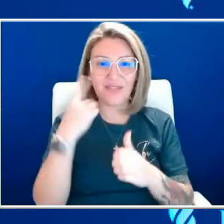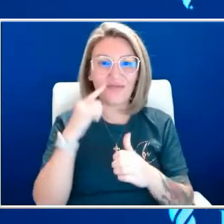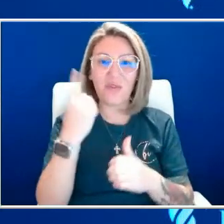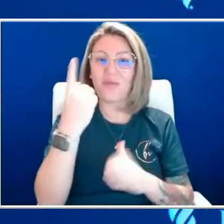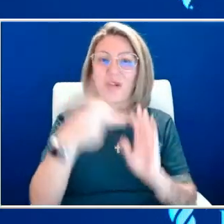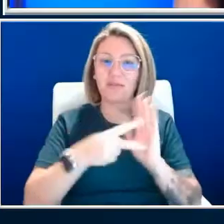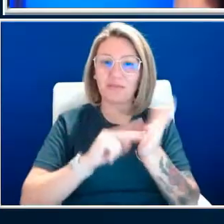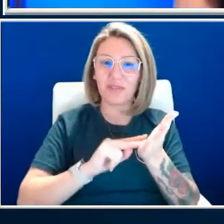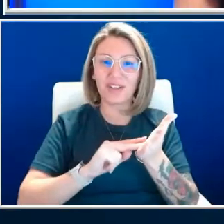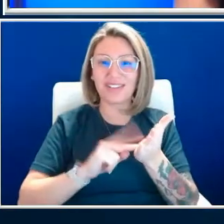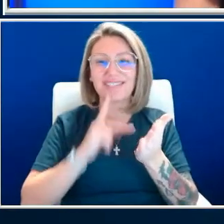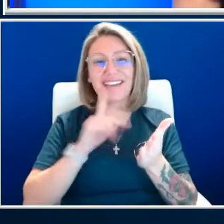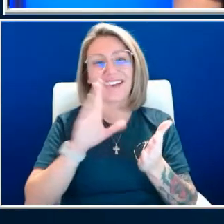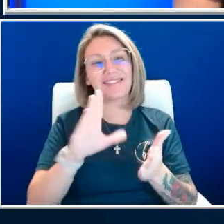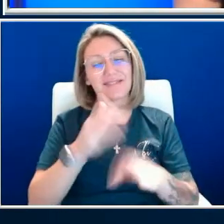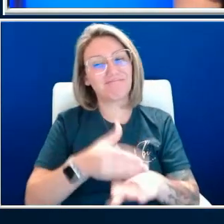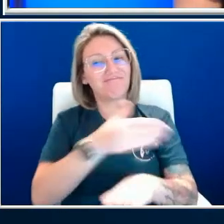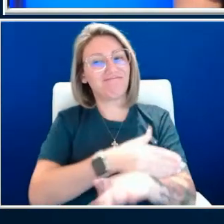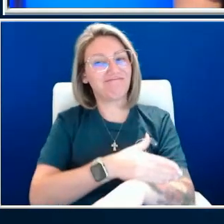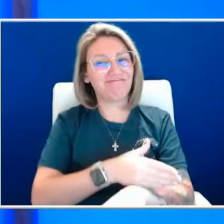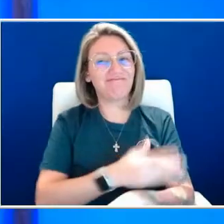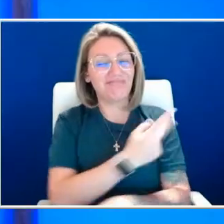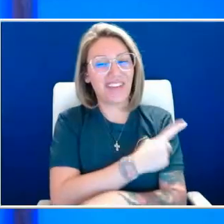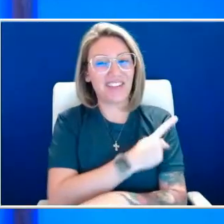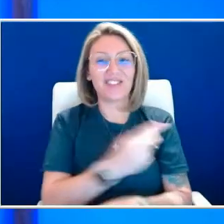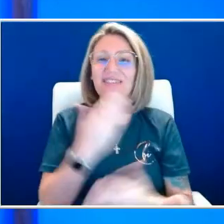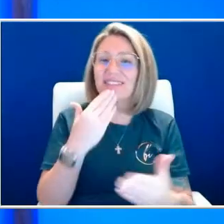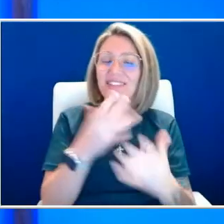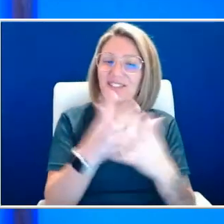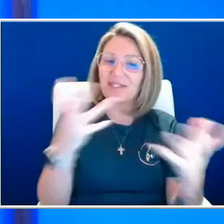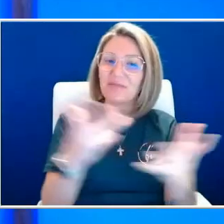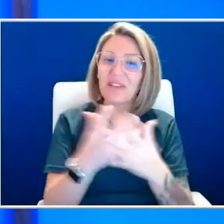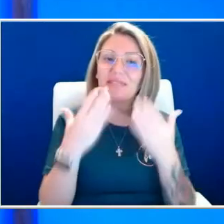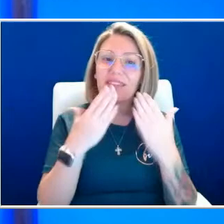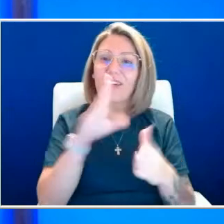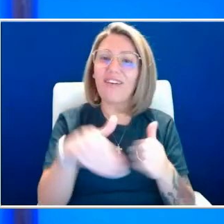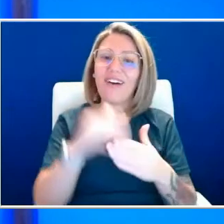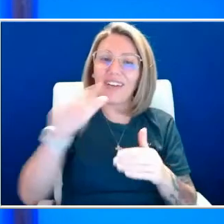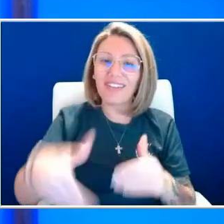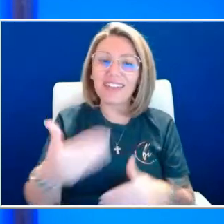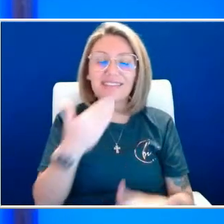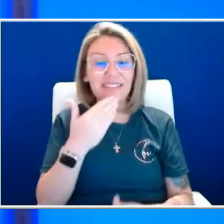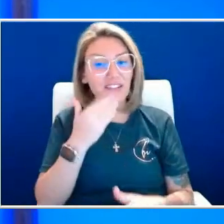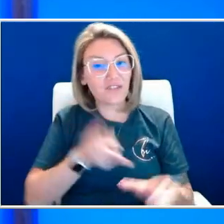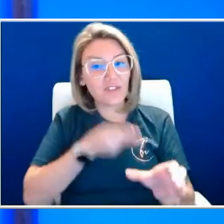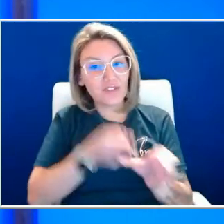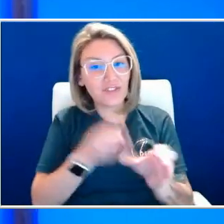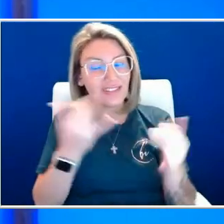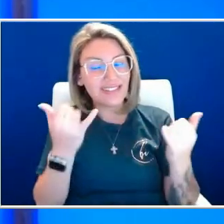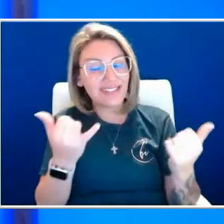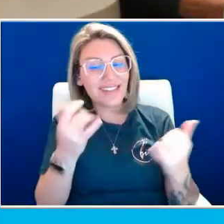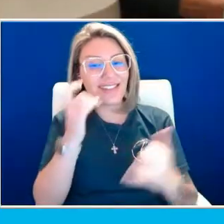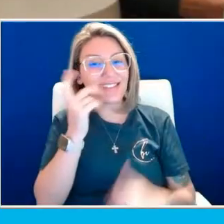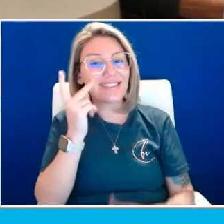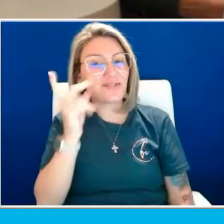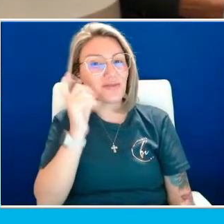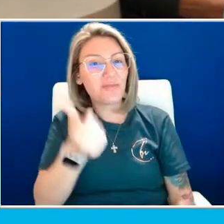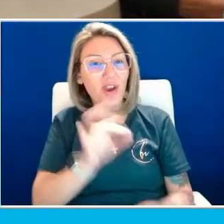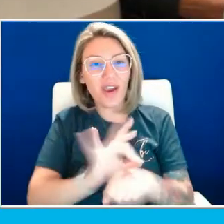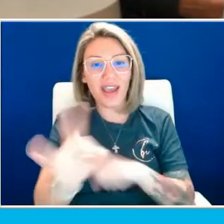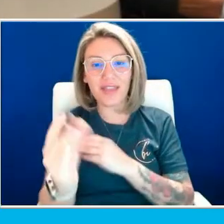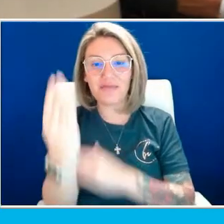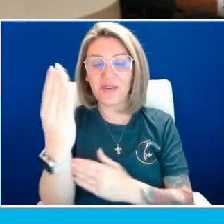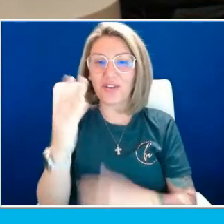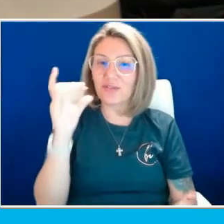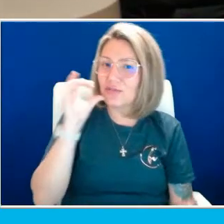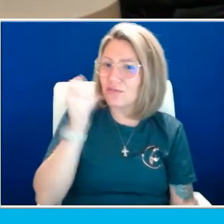you better. So. Dr. Hawkinson, thank you so much. Thanks to all of our guests today, and thank you for being with us. We will see you back here tomorrow at 8 a.m. How old